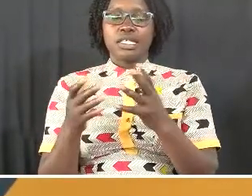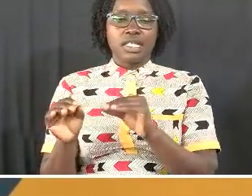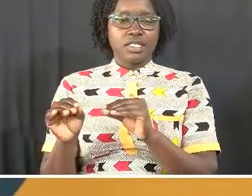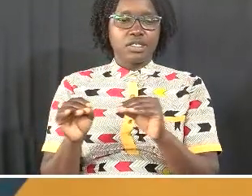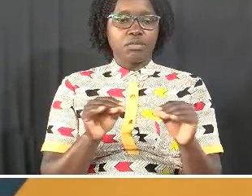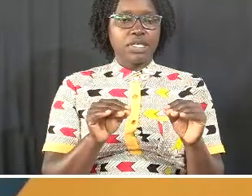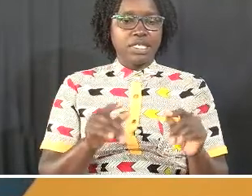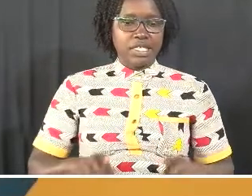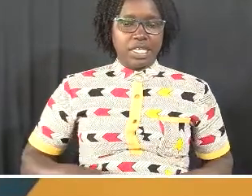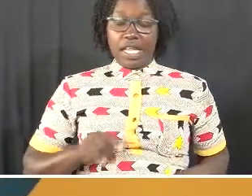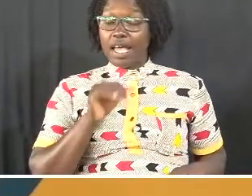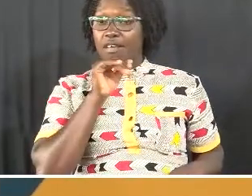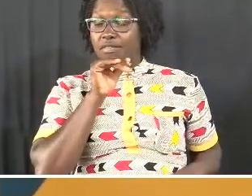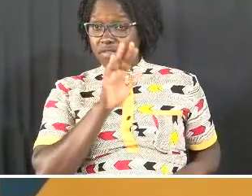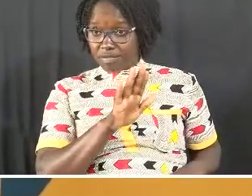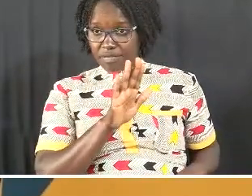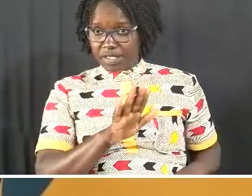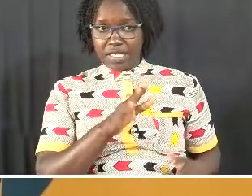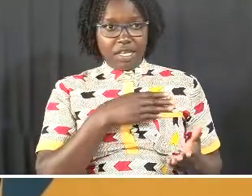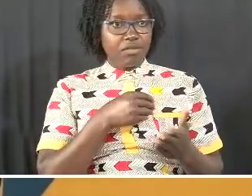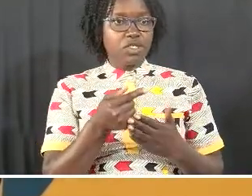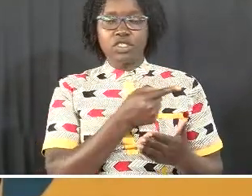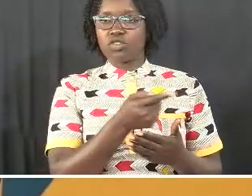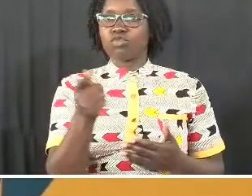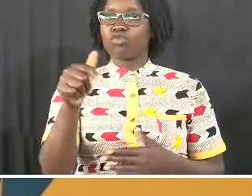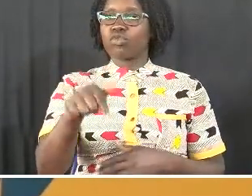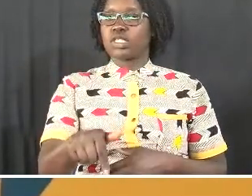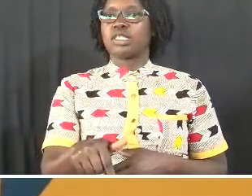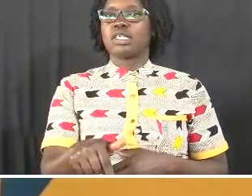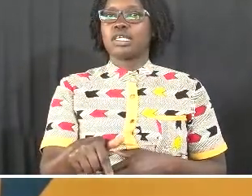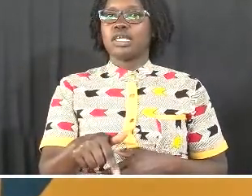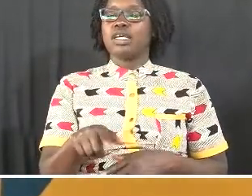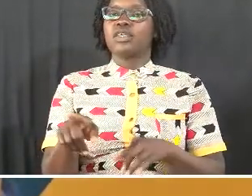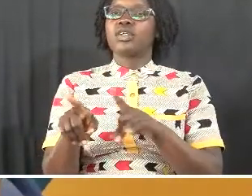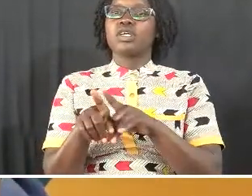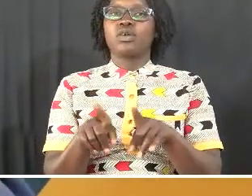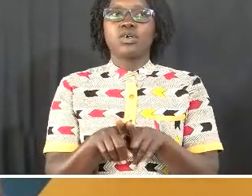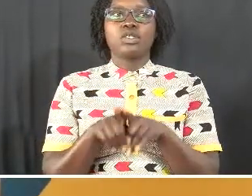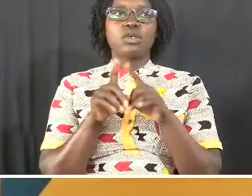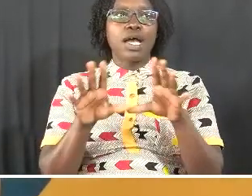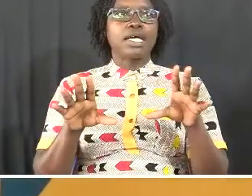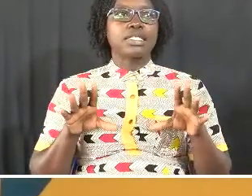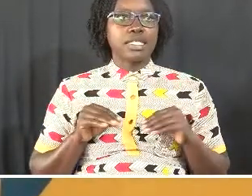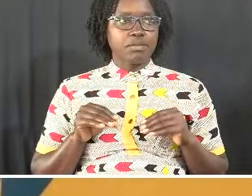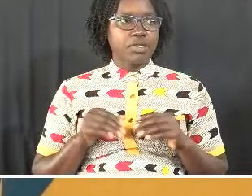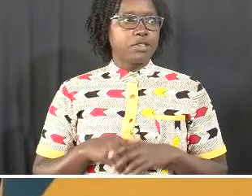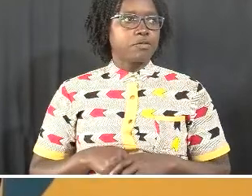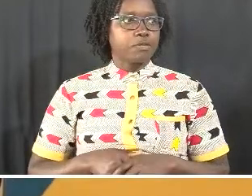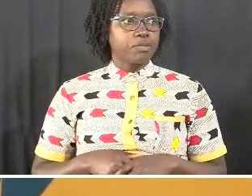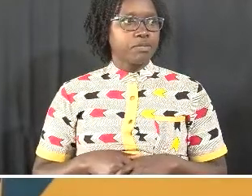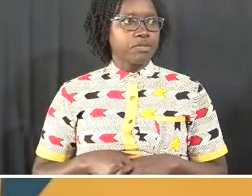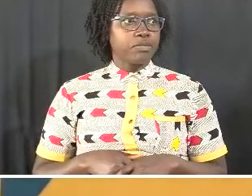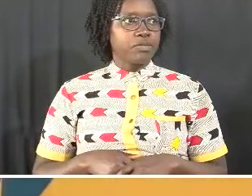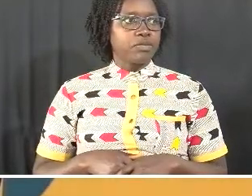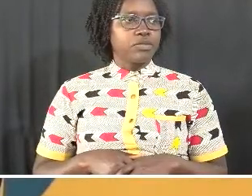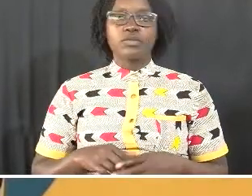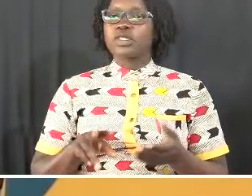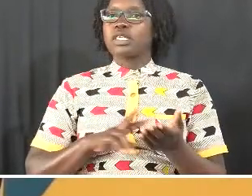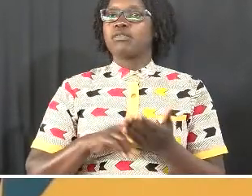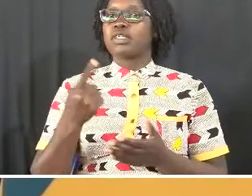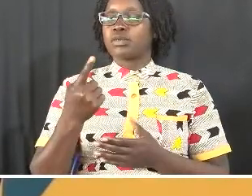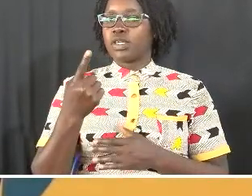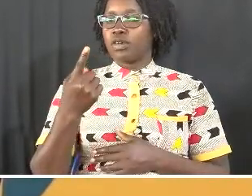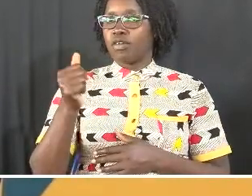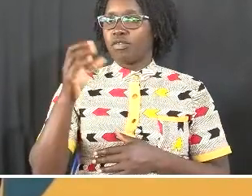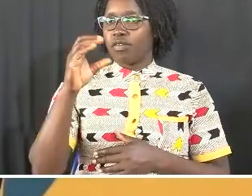life that I'm selling to you this day that you can also accept. Verse 1 of Acts chapter